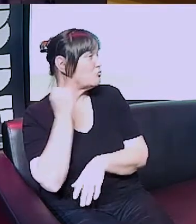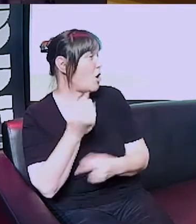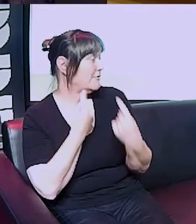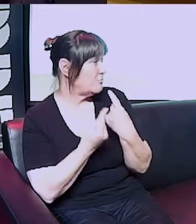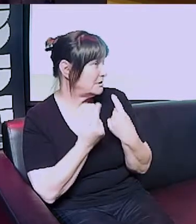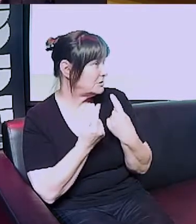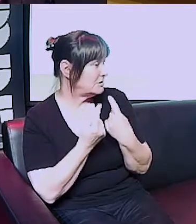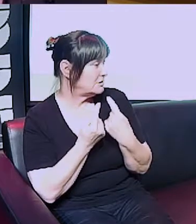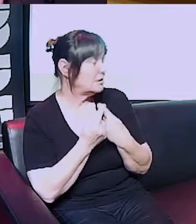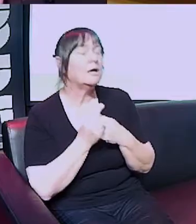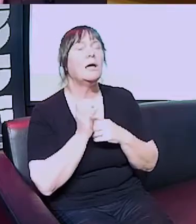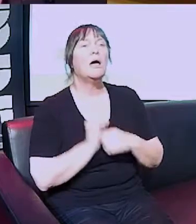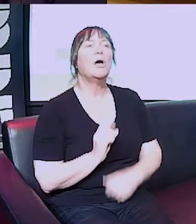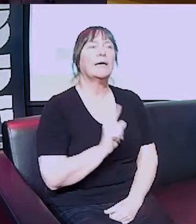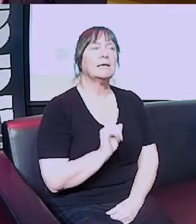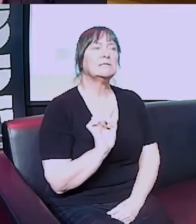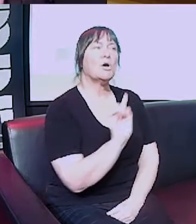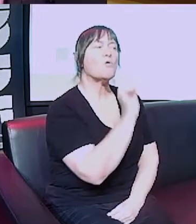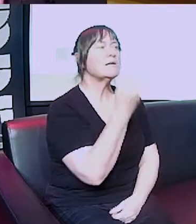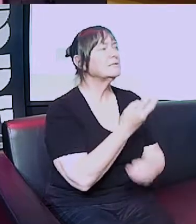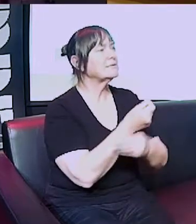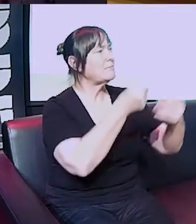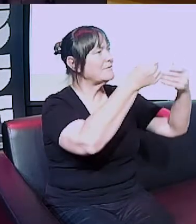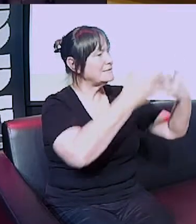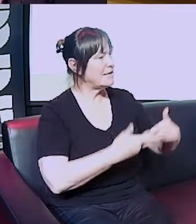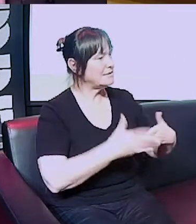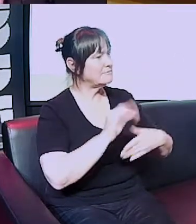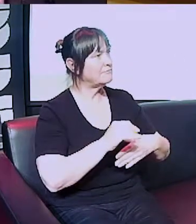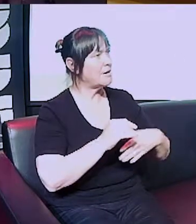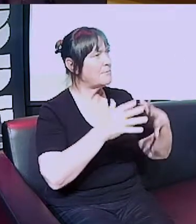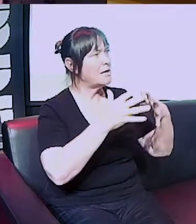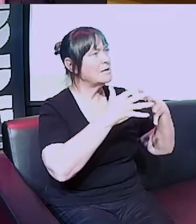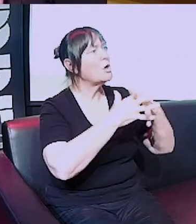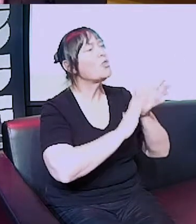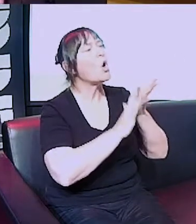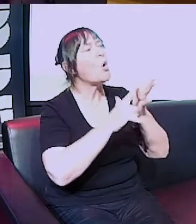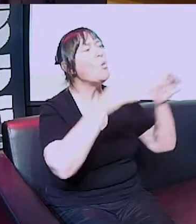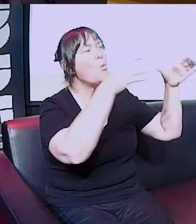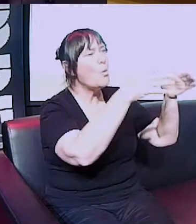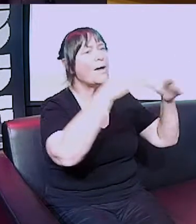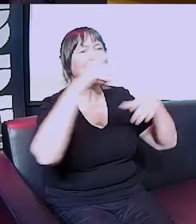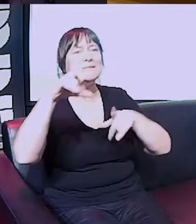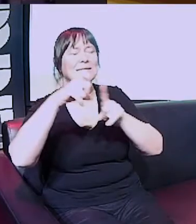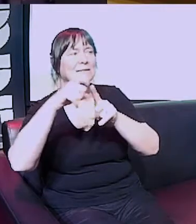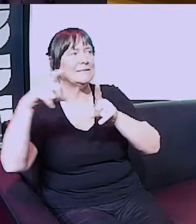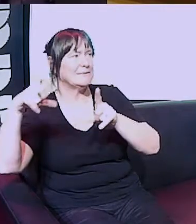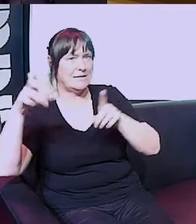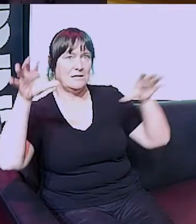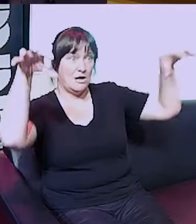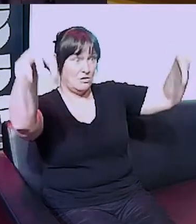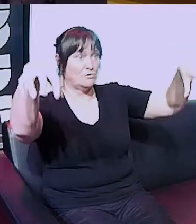it? Okay, so originally some of the stats came out of WHO and the CDC. They